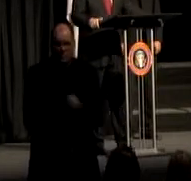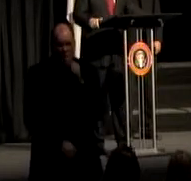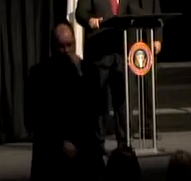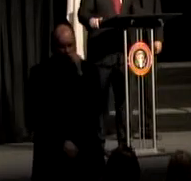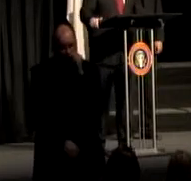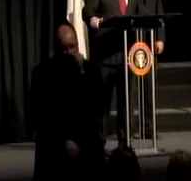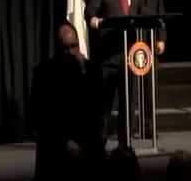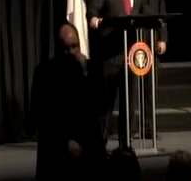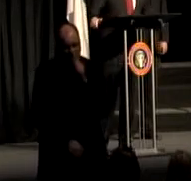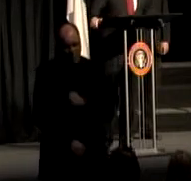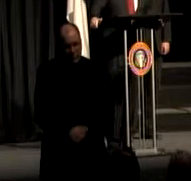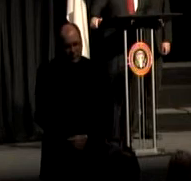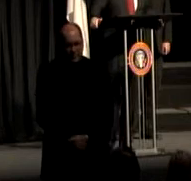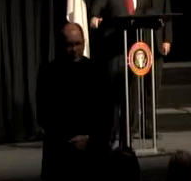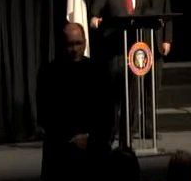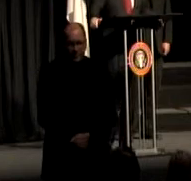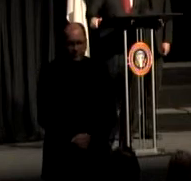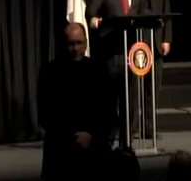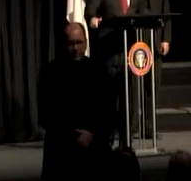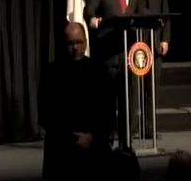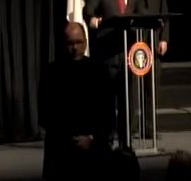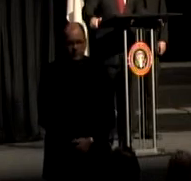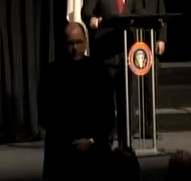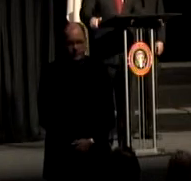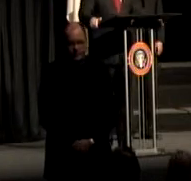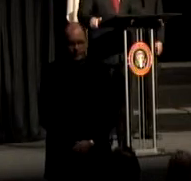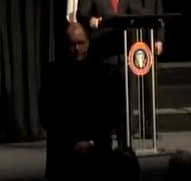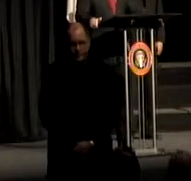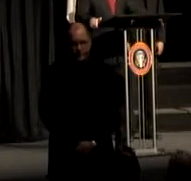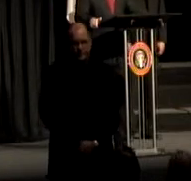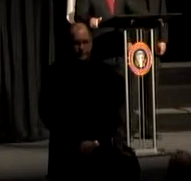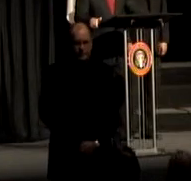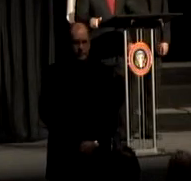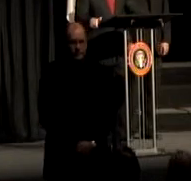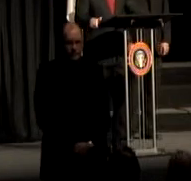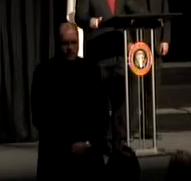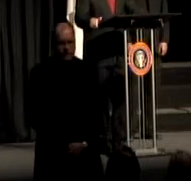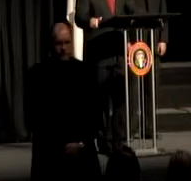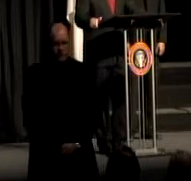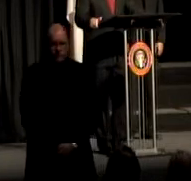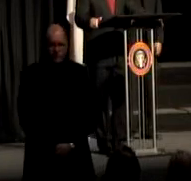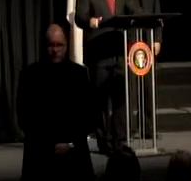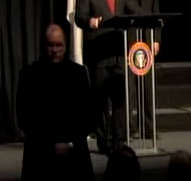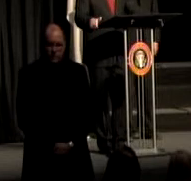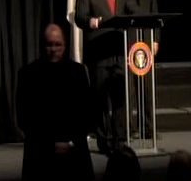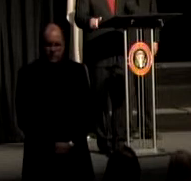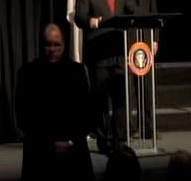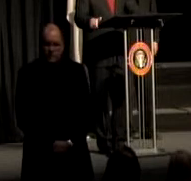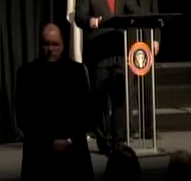I've laughed with you and I've cried with you I've lifted you up to the throne of God